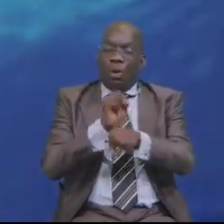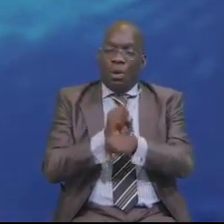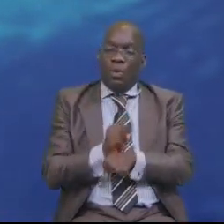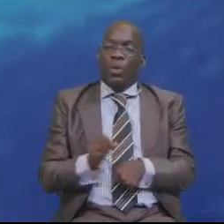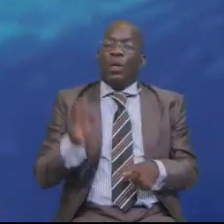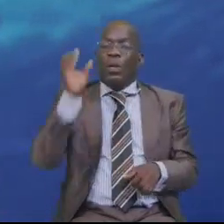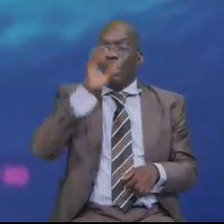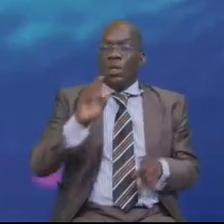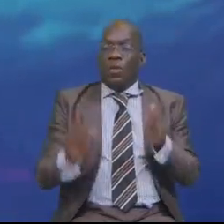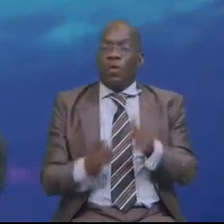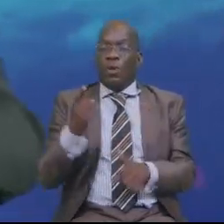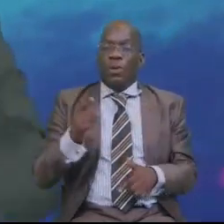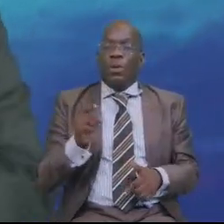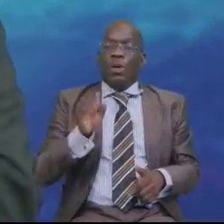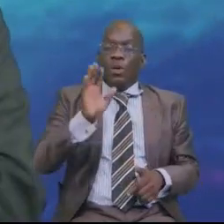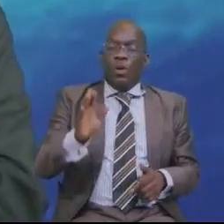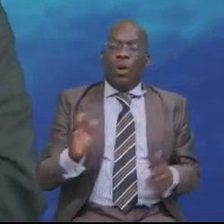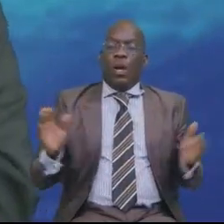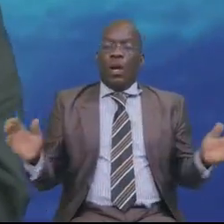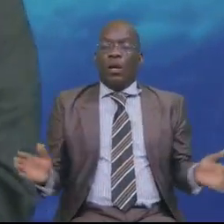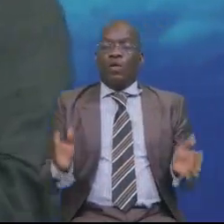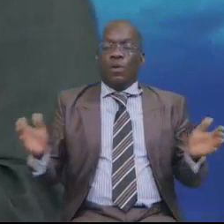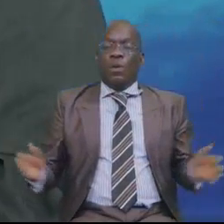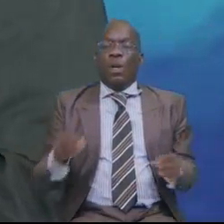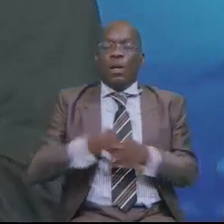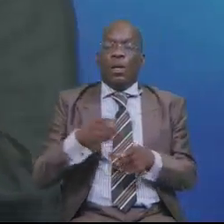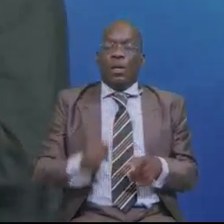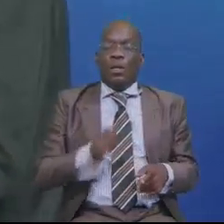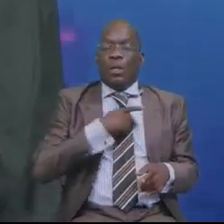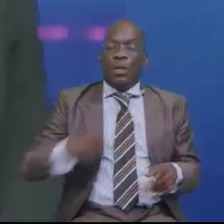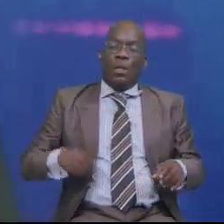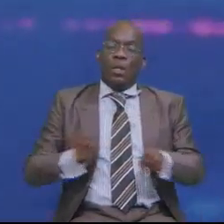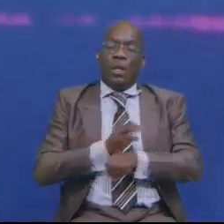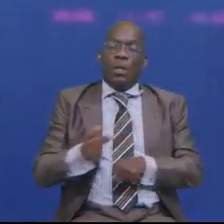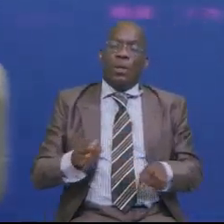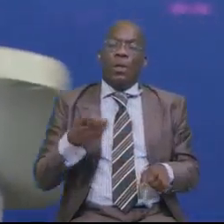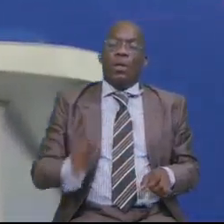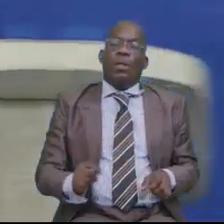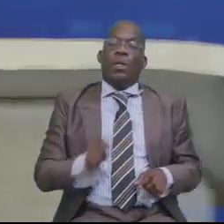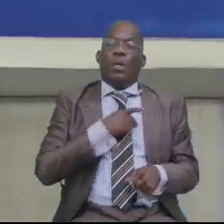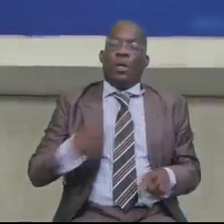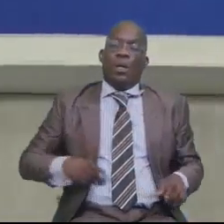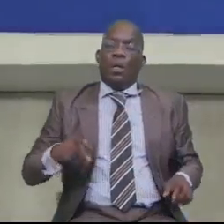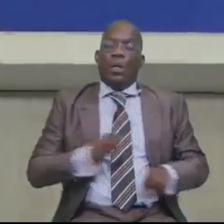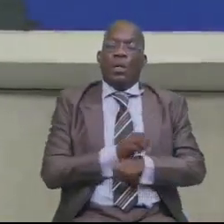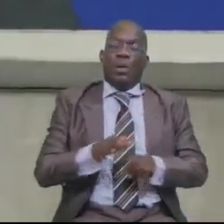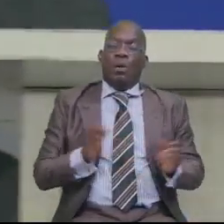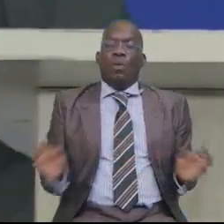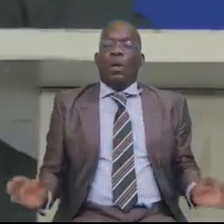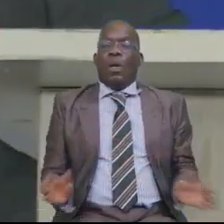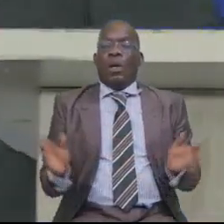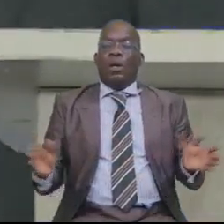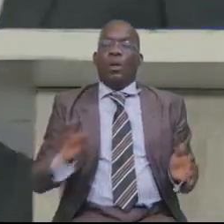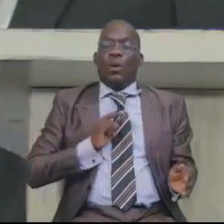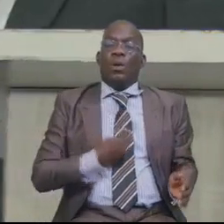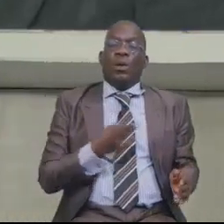first your edification in the kingdom. The kingdom edifies us and the kingdom